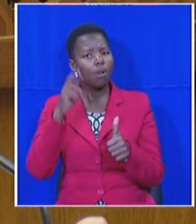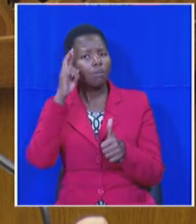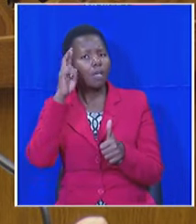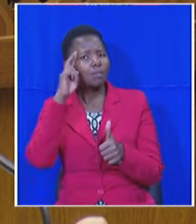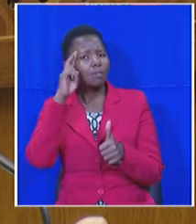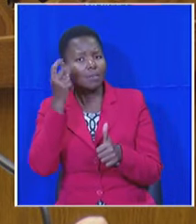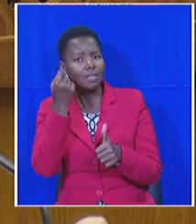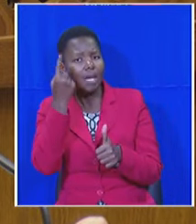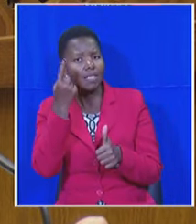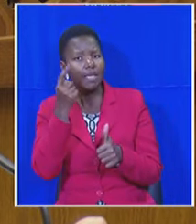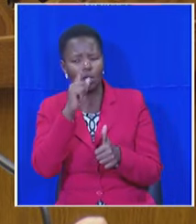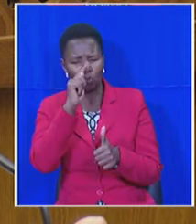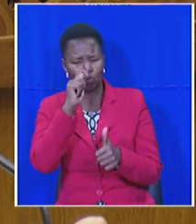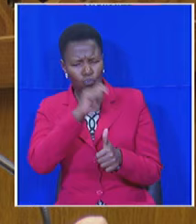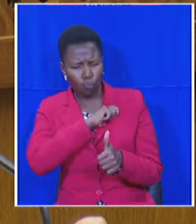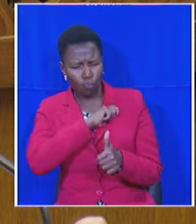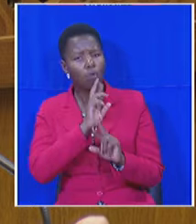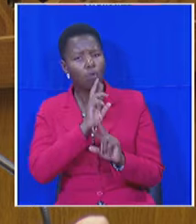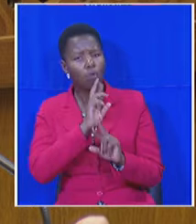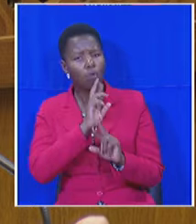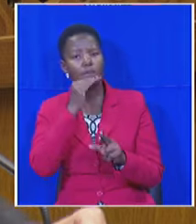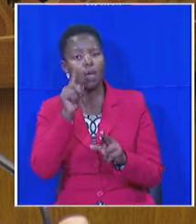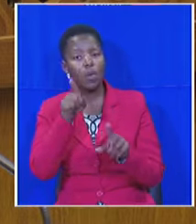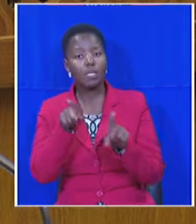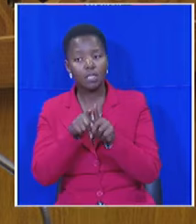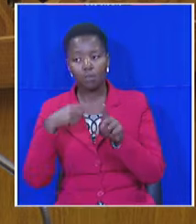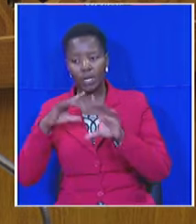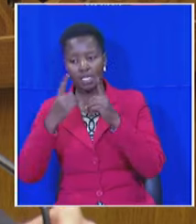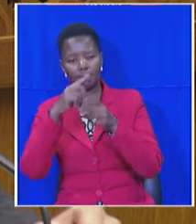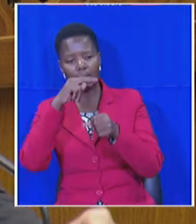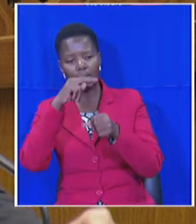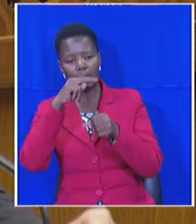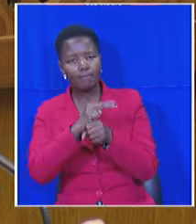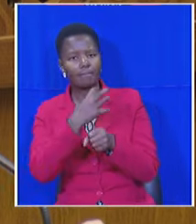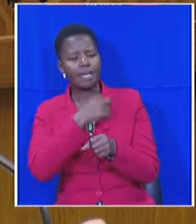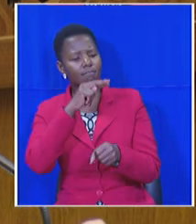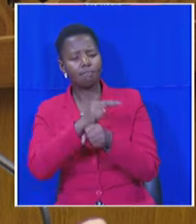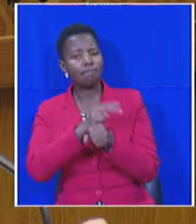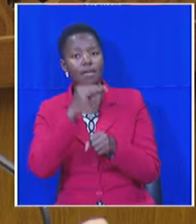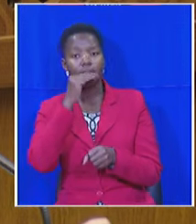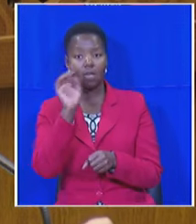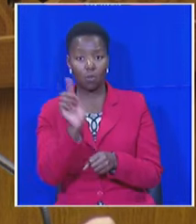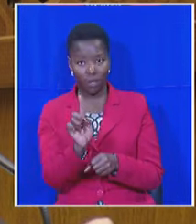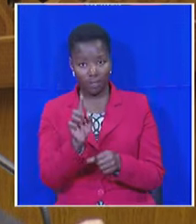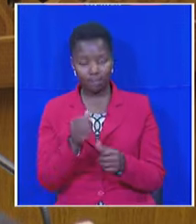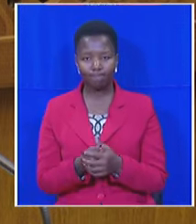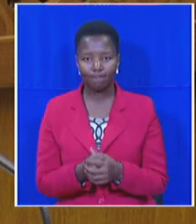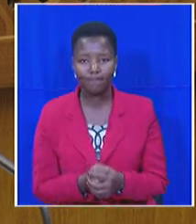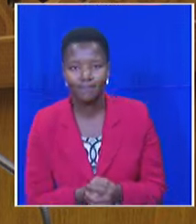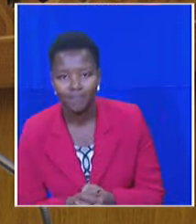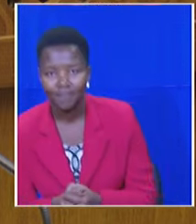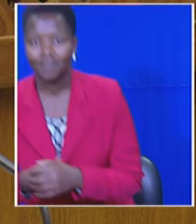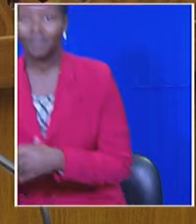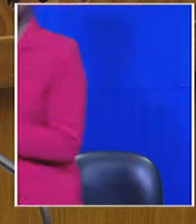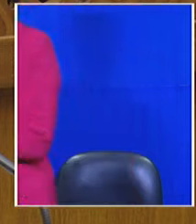real accountability and what real oversight of the executive means. We as parliamentarians need to